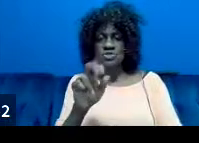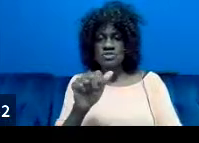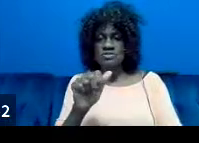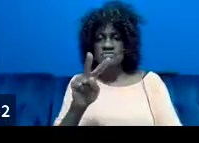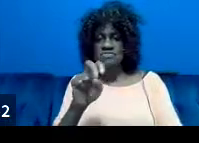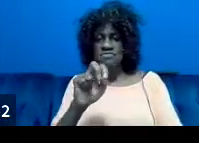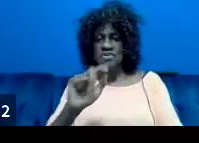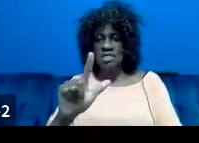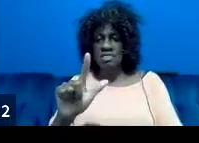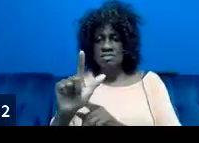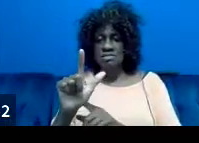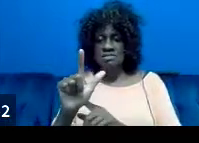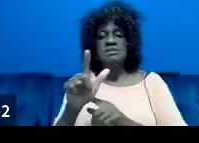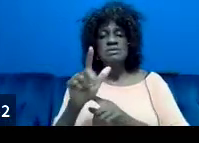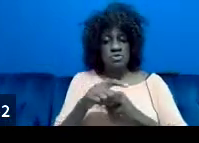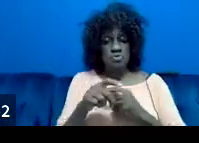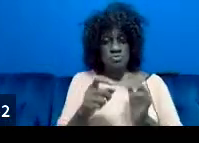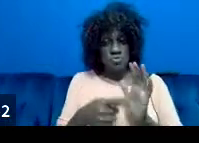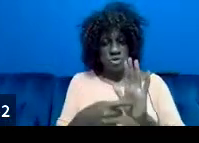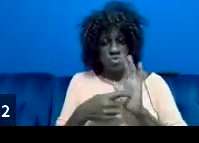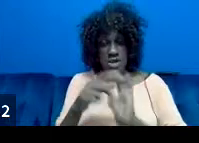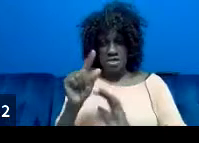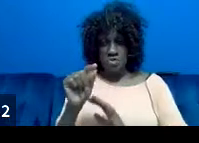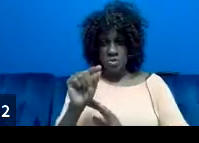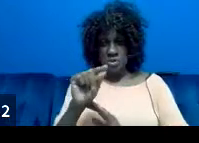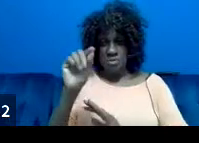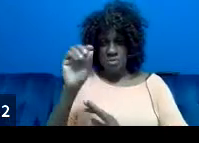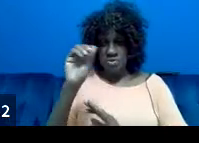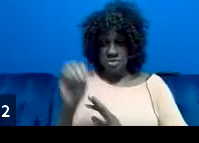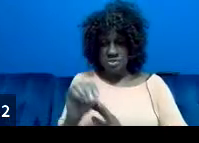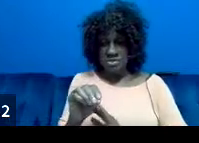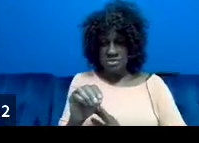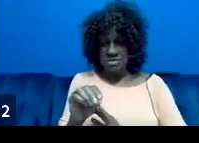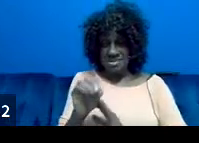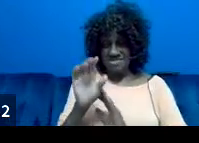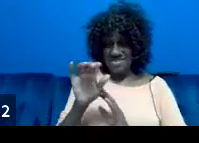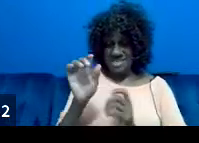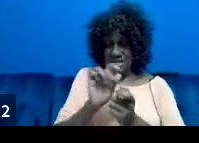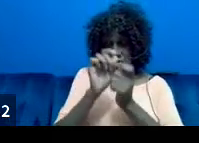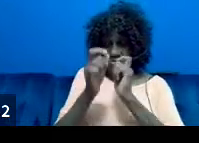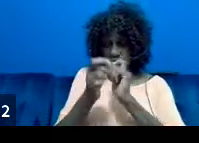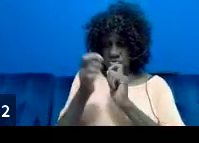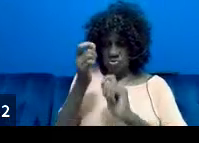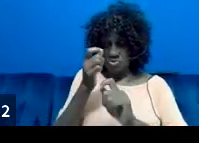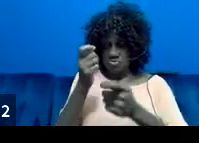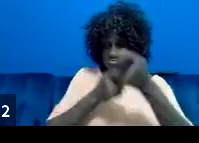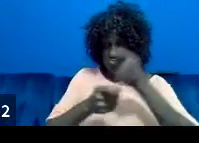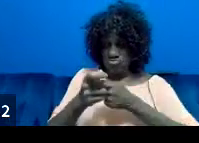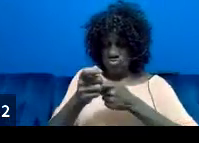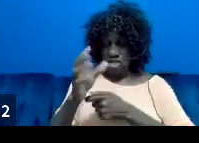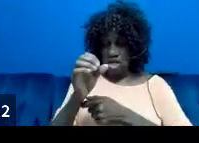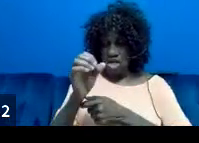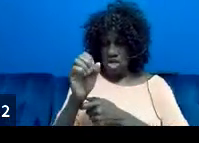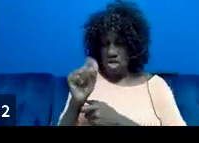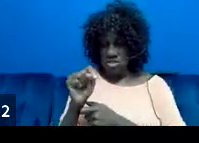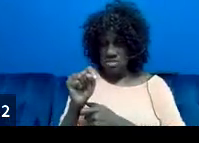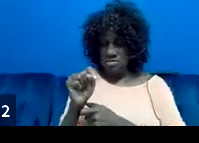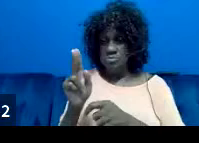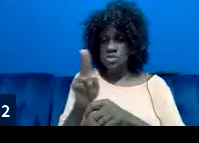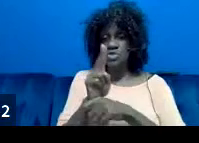The standard requires 20% of that alteration cost be used to get